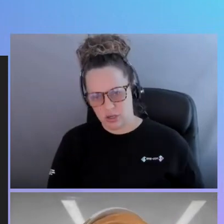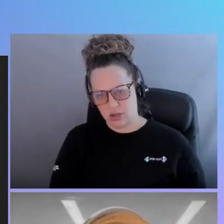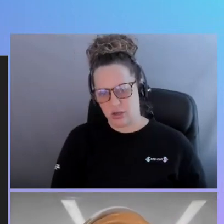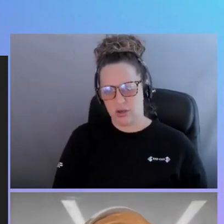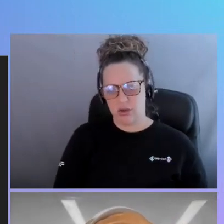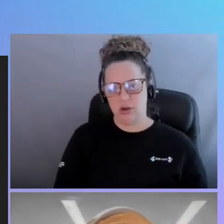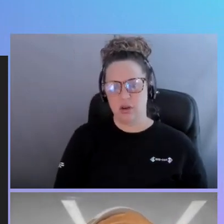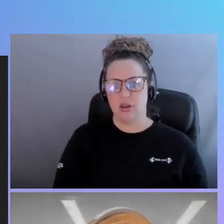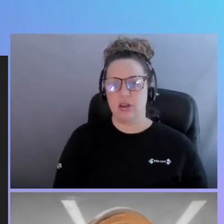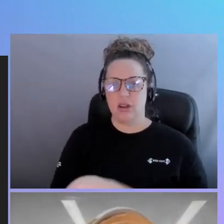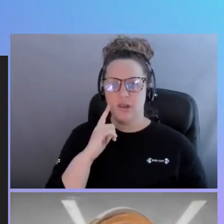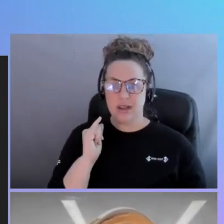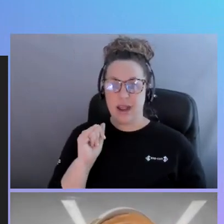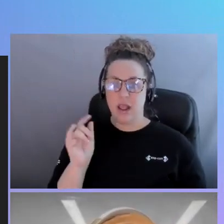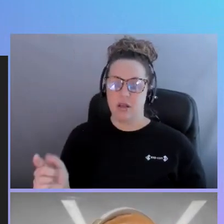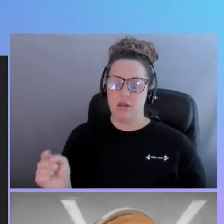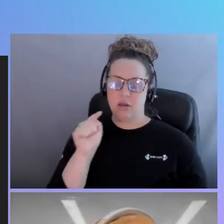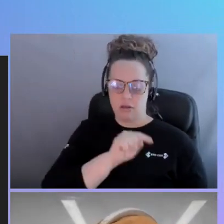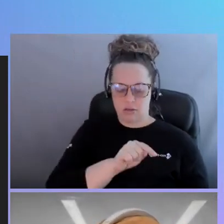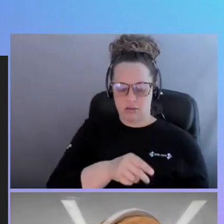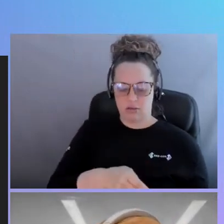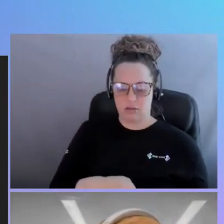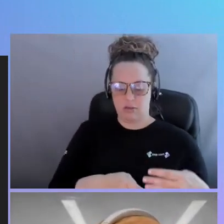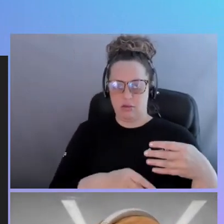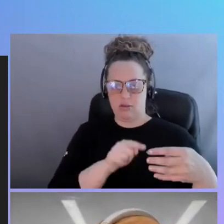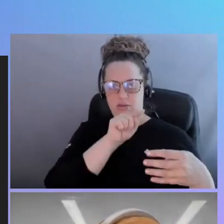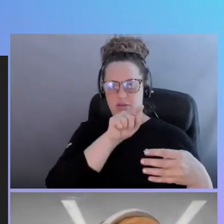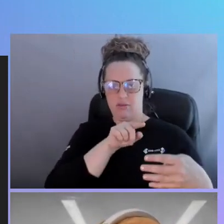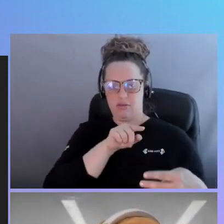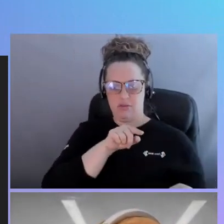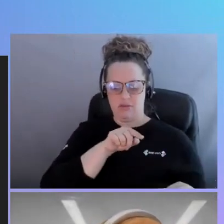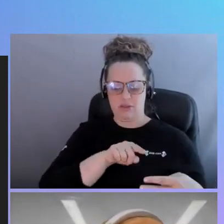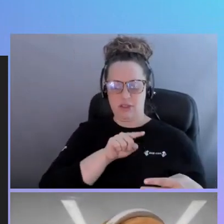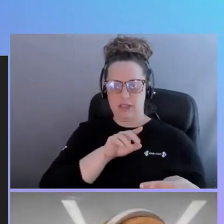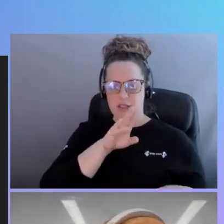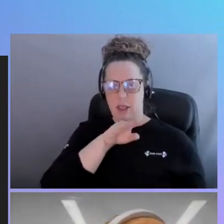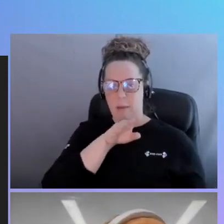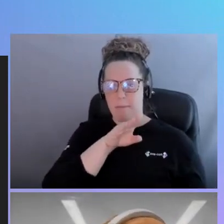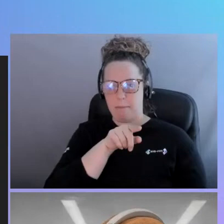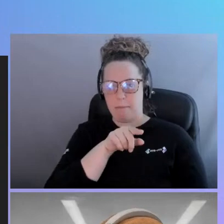here, if you scroll to a bit to the top as well, there's